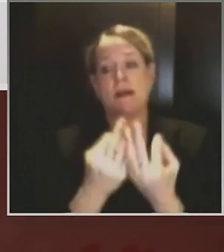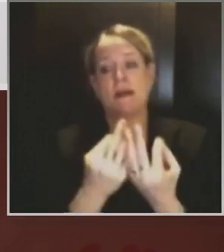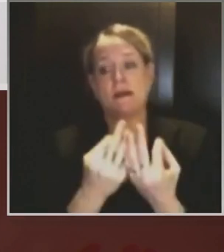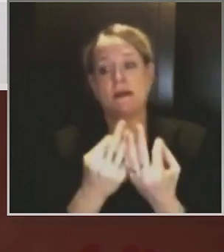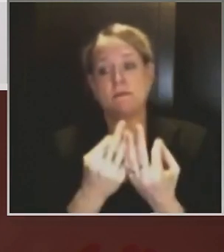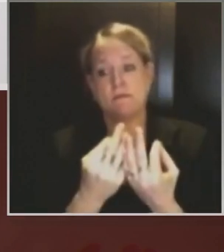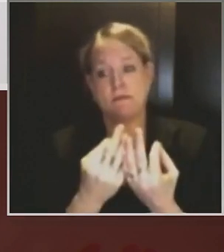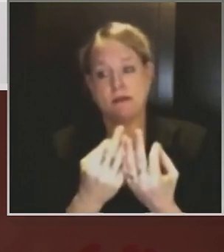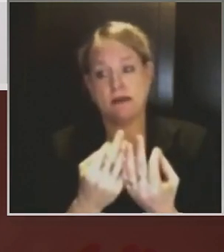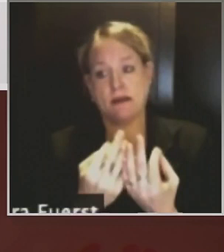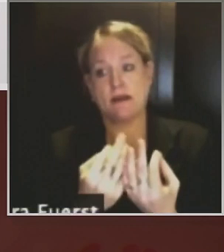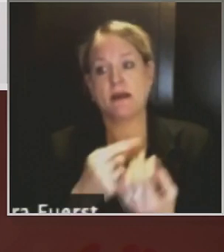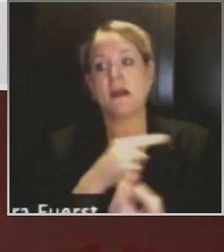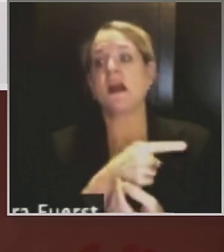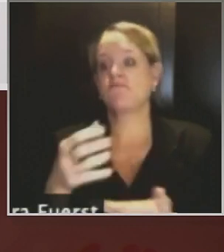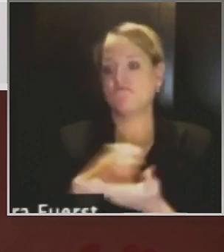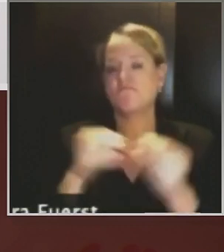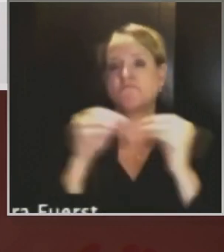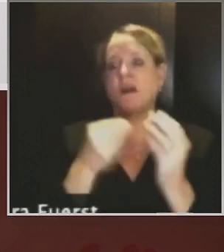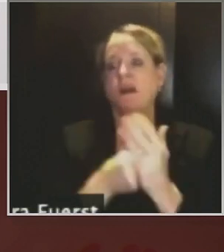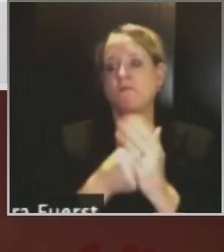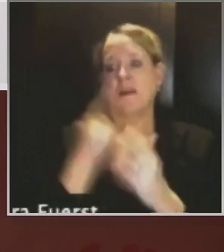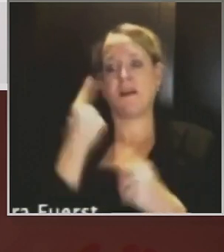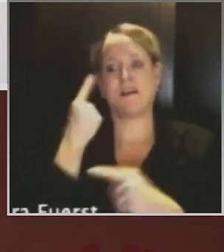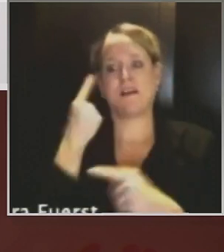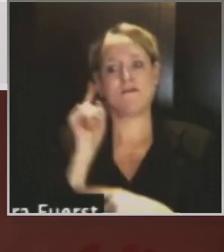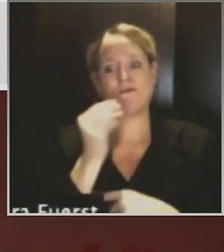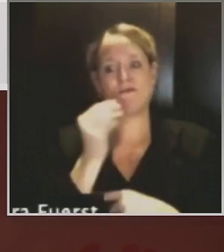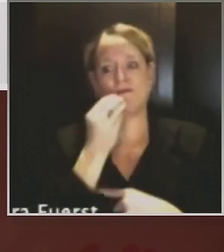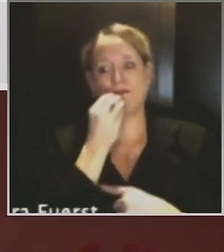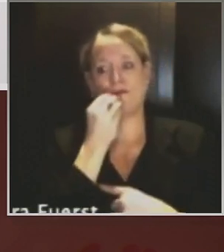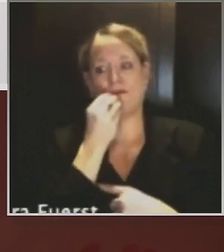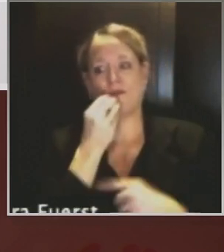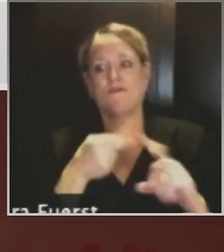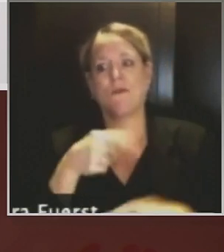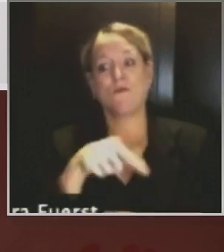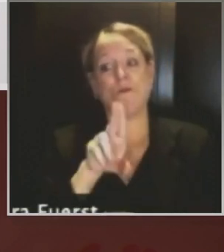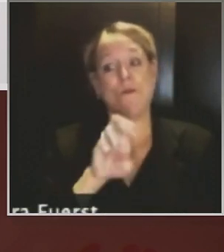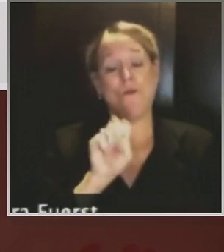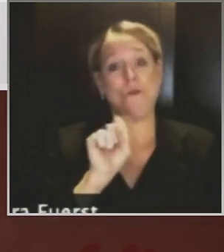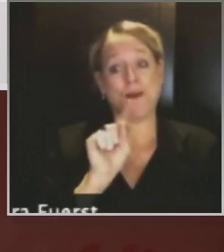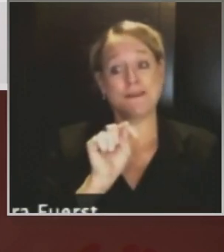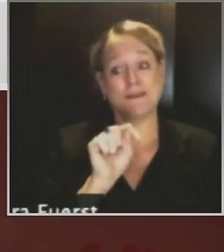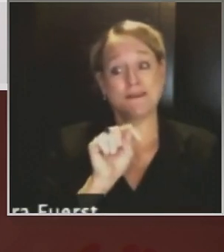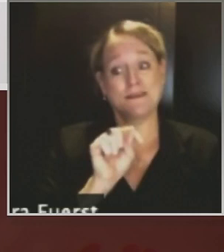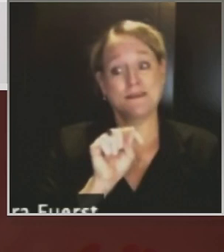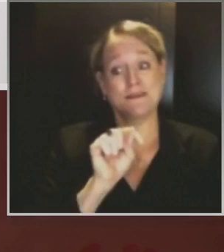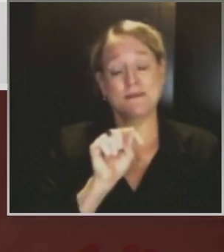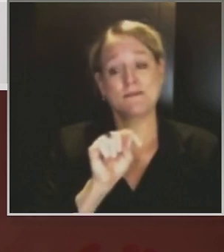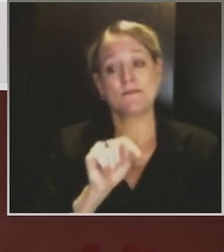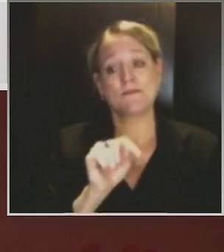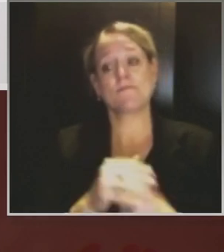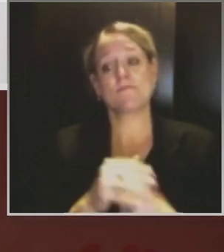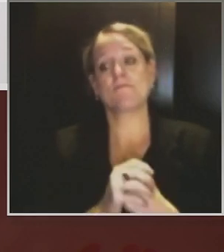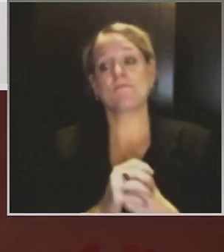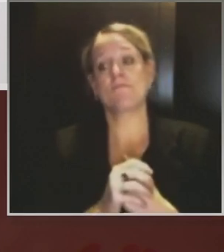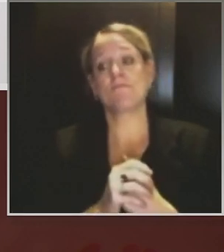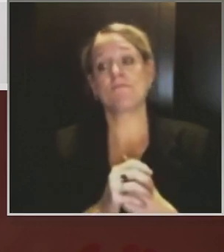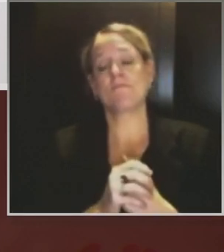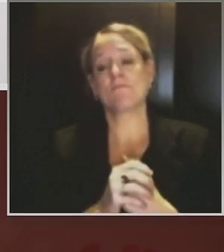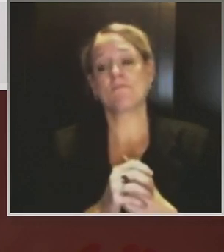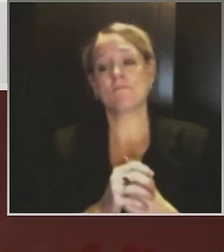Exactly where did the extra funds come from, and how are you hoping to, is this something that is going to be continued through the next few